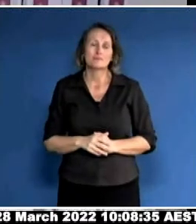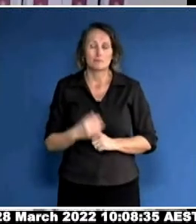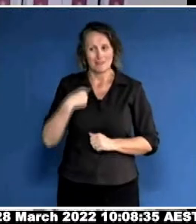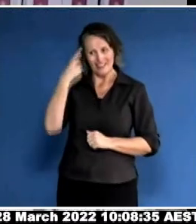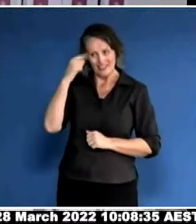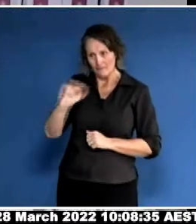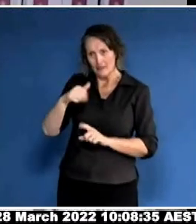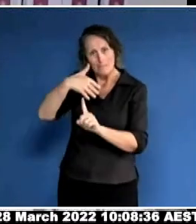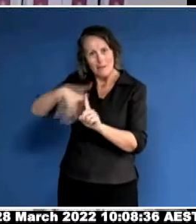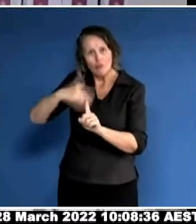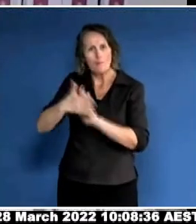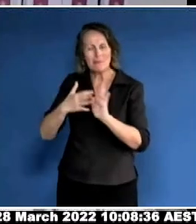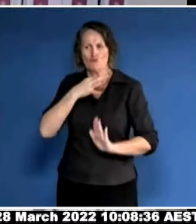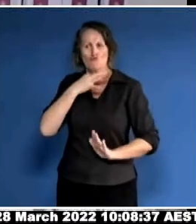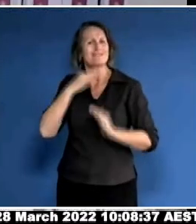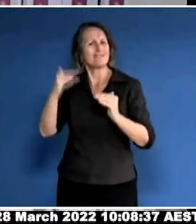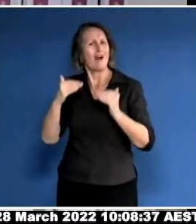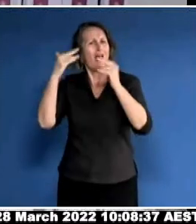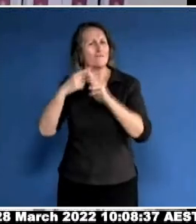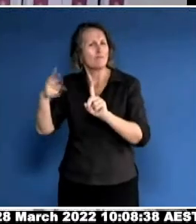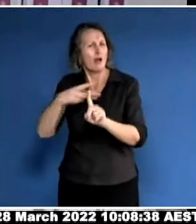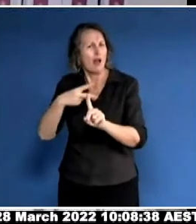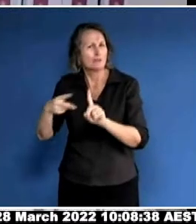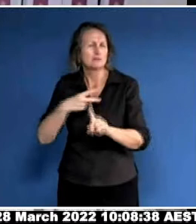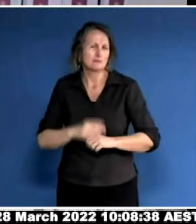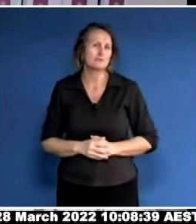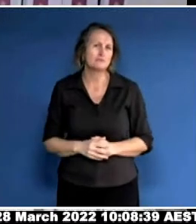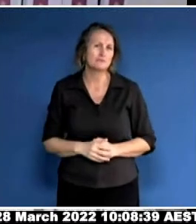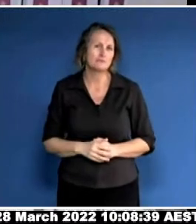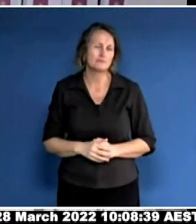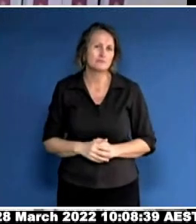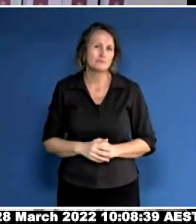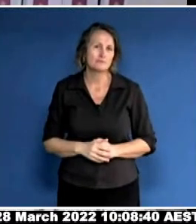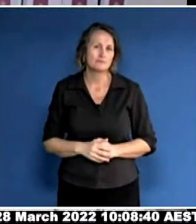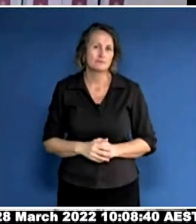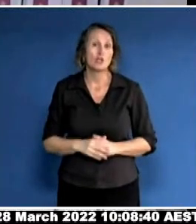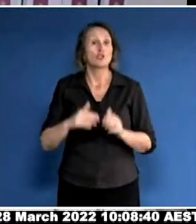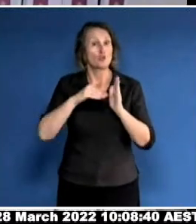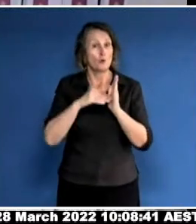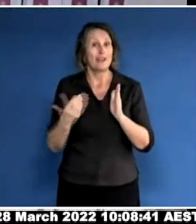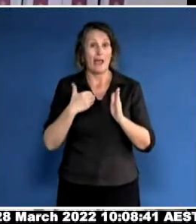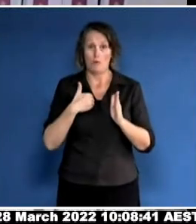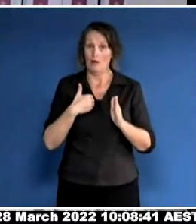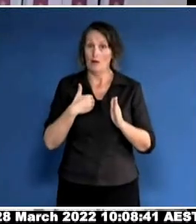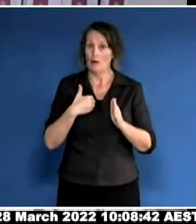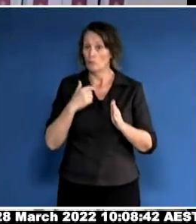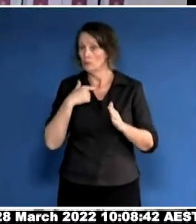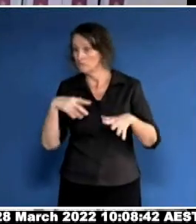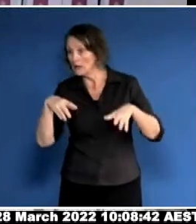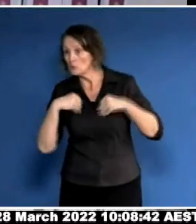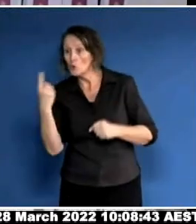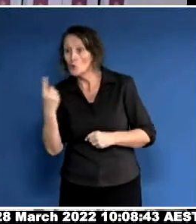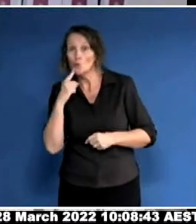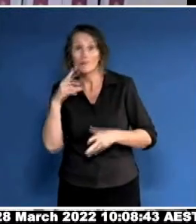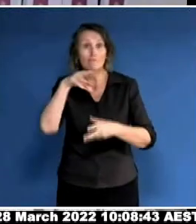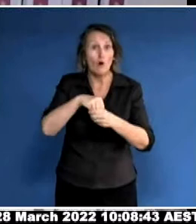evidence in these hearings will address those issues. I shall now take the appearances of counsel assisting and the parties who